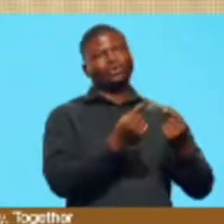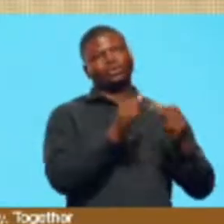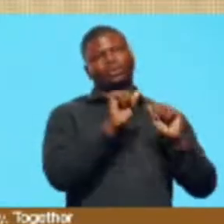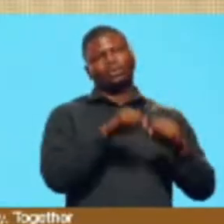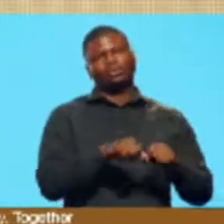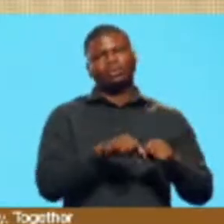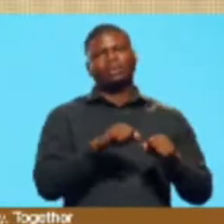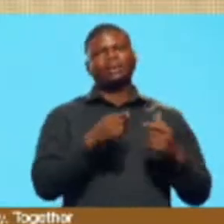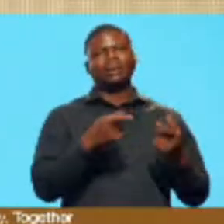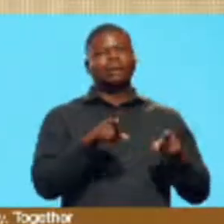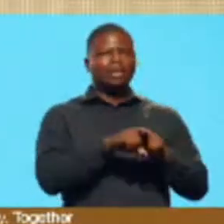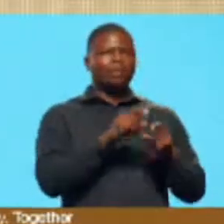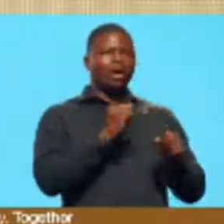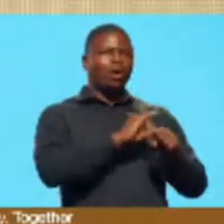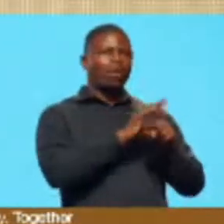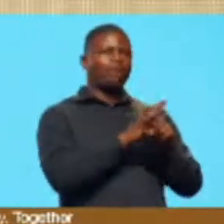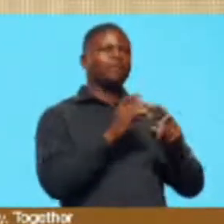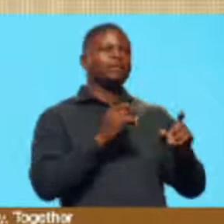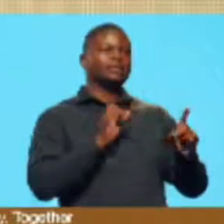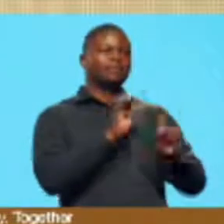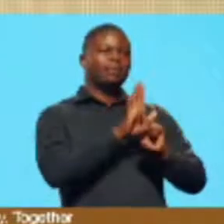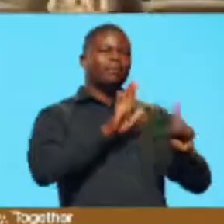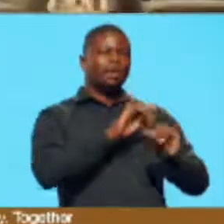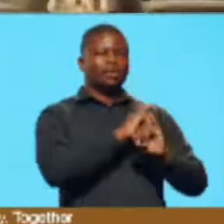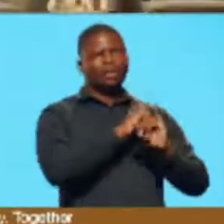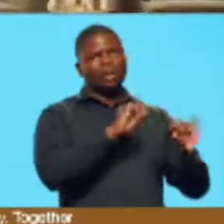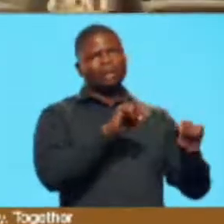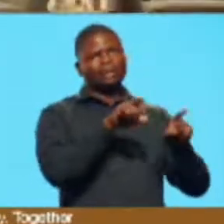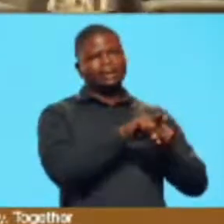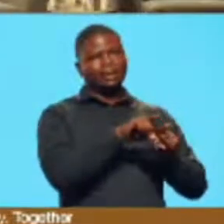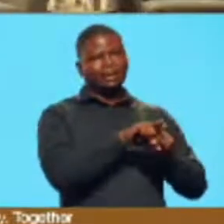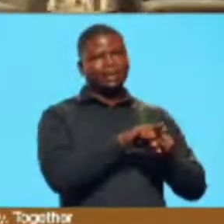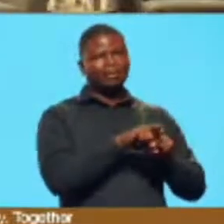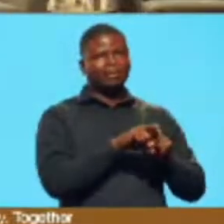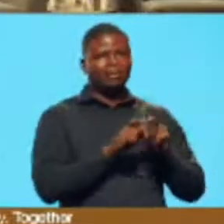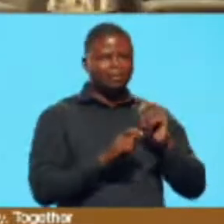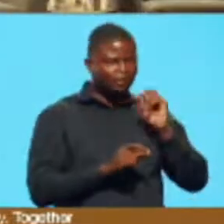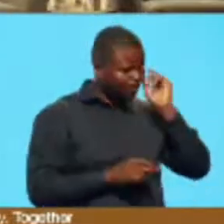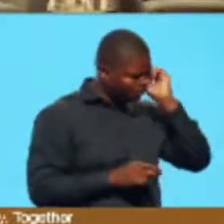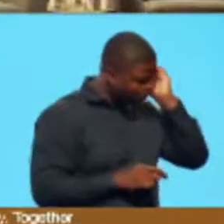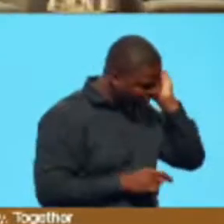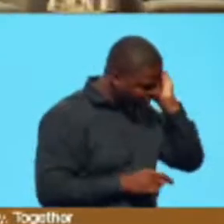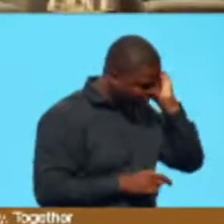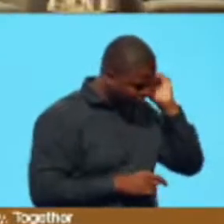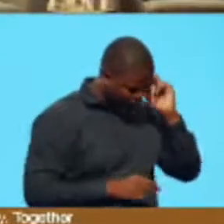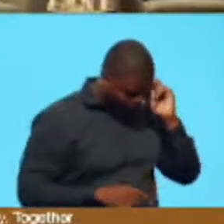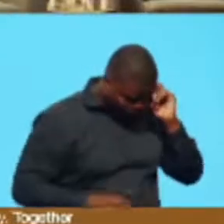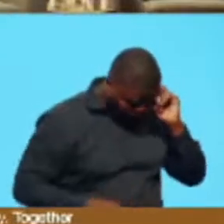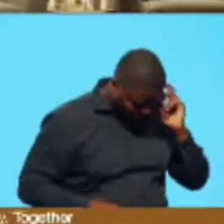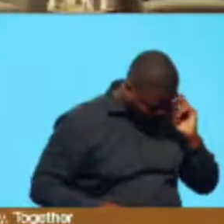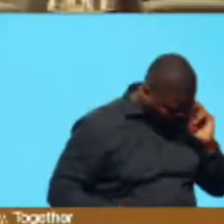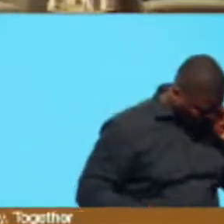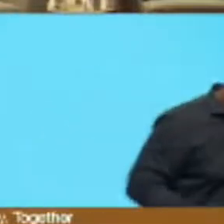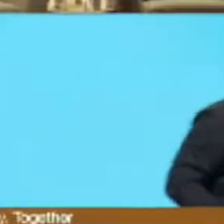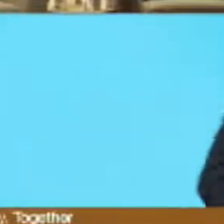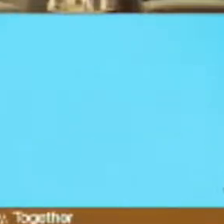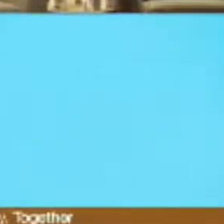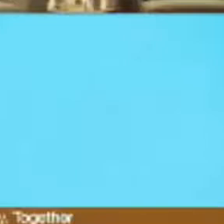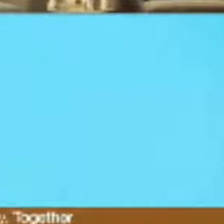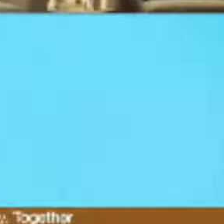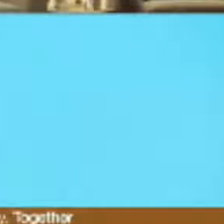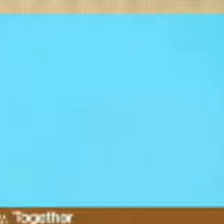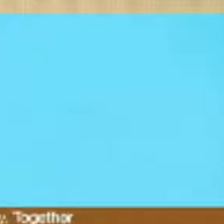of COVID, because some of the not necessarily, whilst we've got very soft or